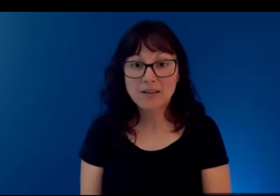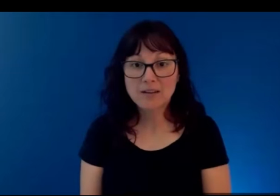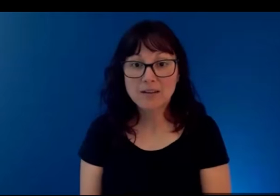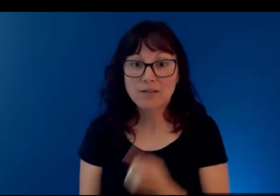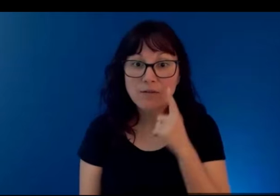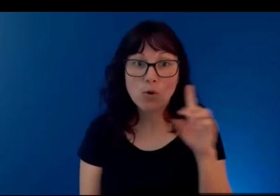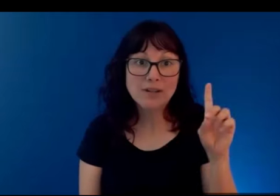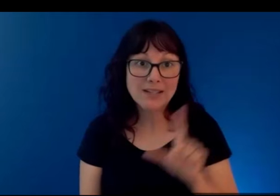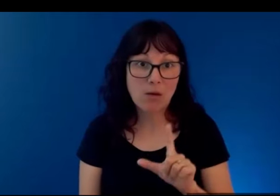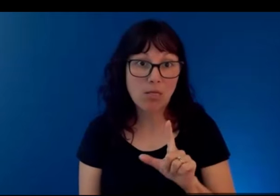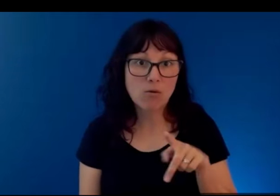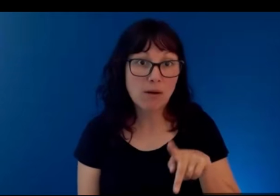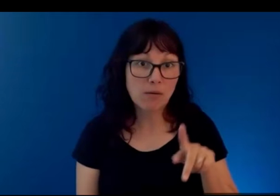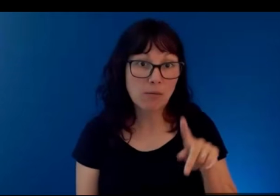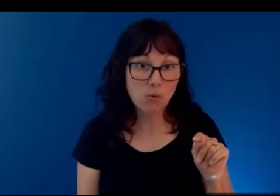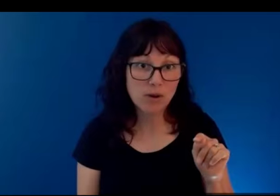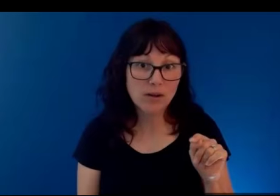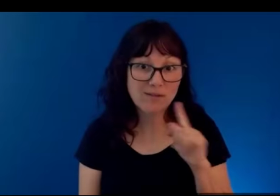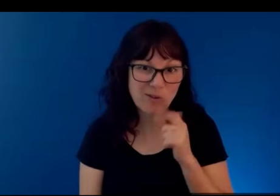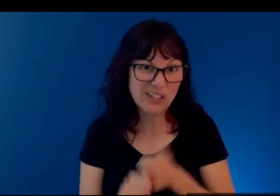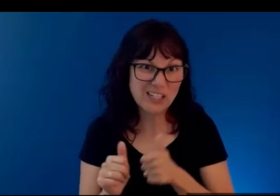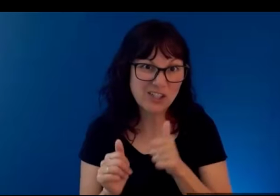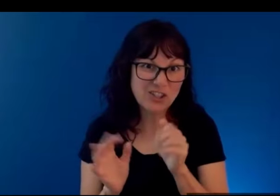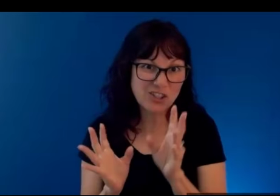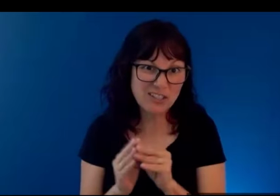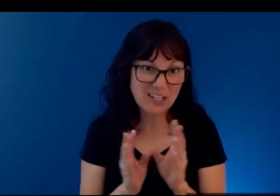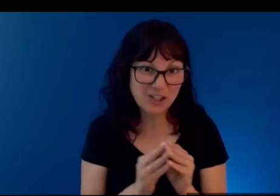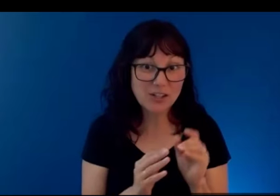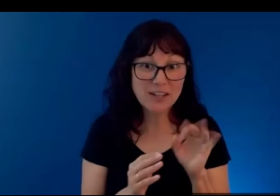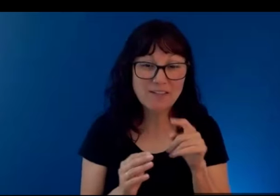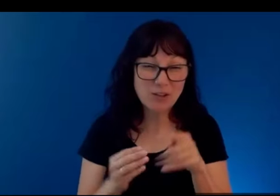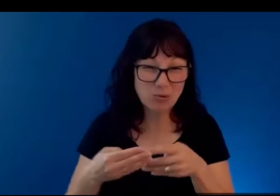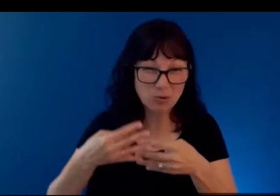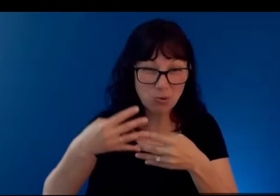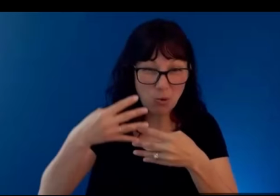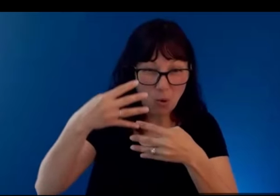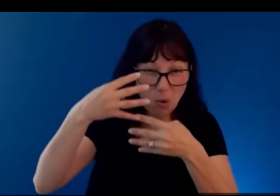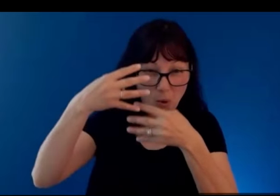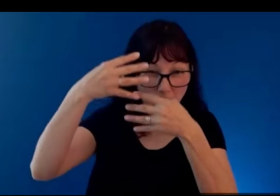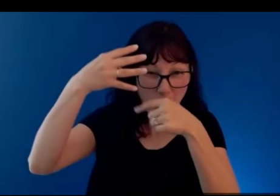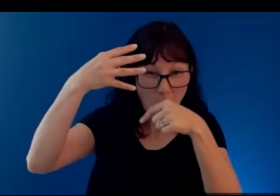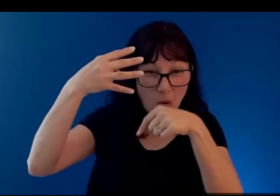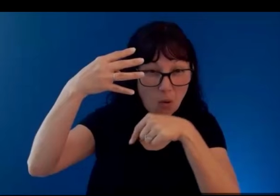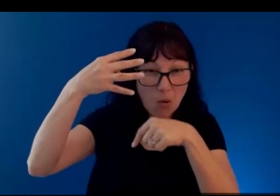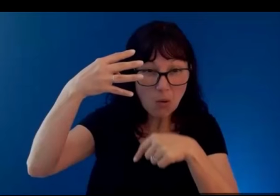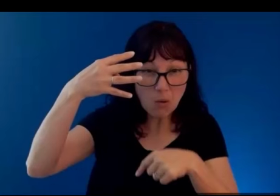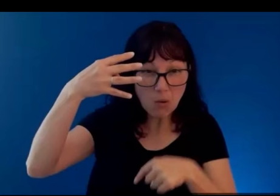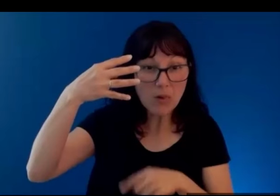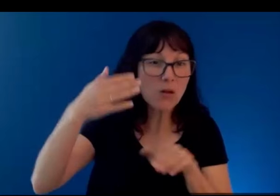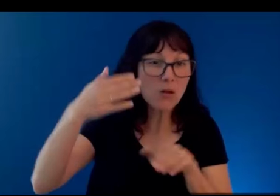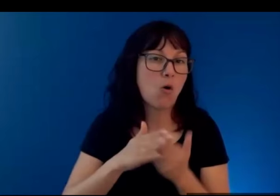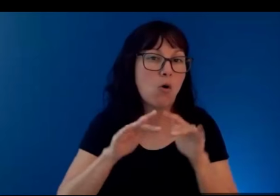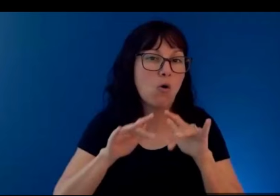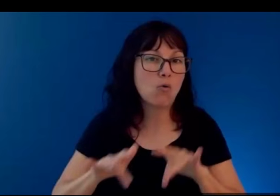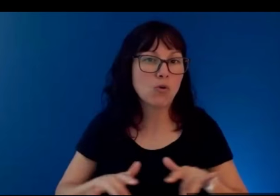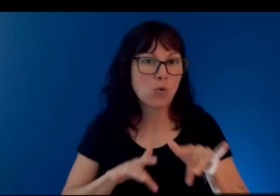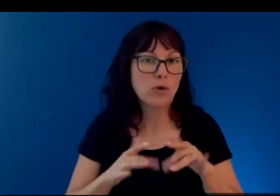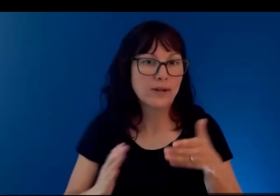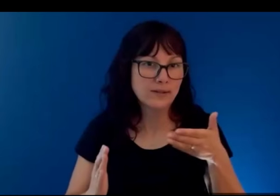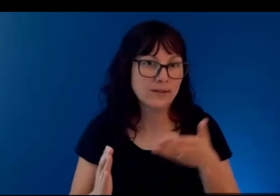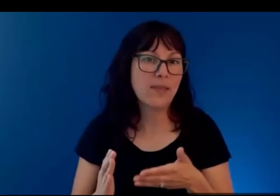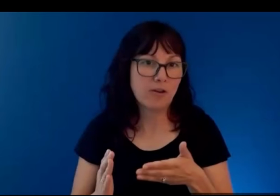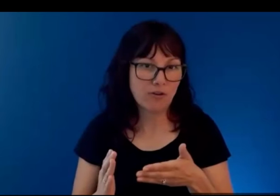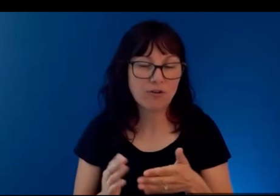both download the PowerPoints for each session. And if you scroll down, all of the recordings are there,